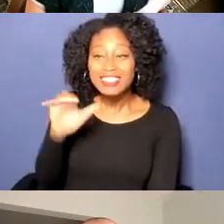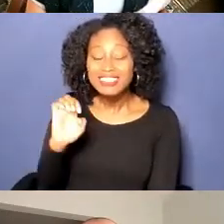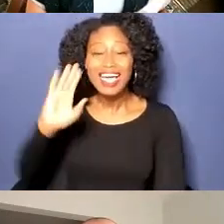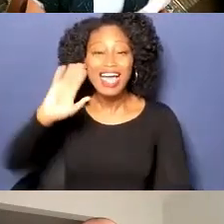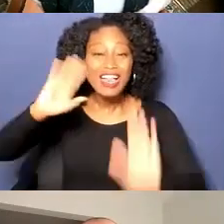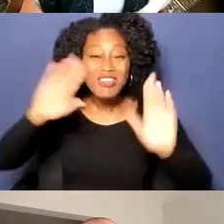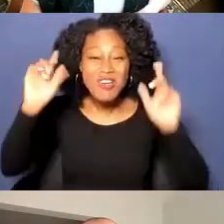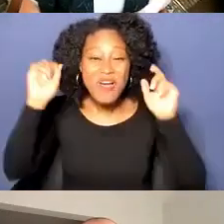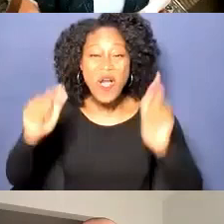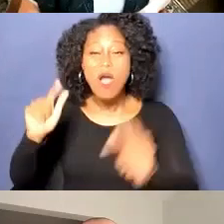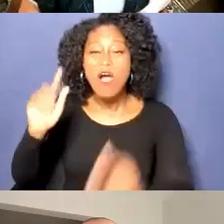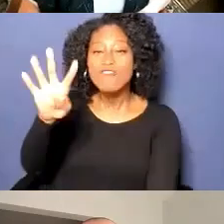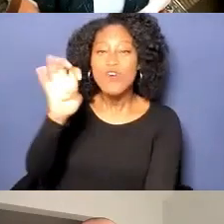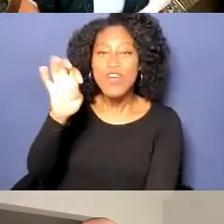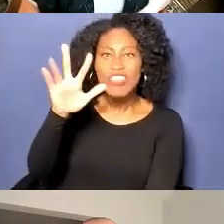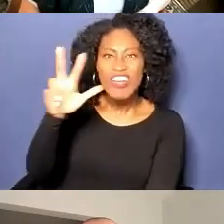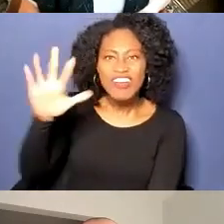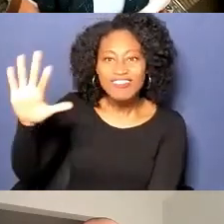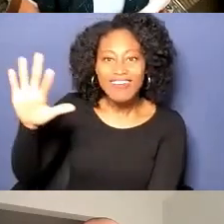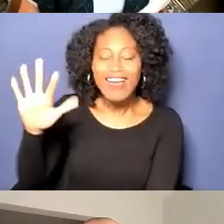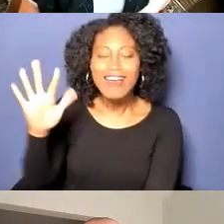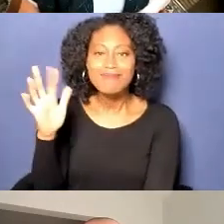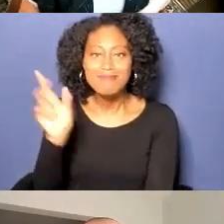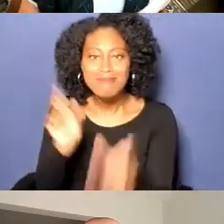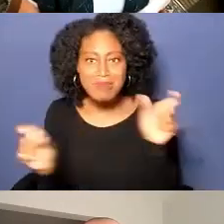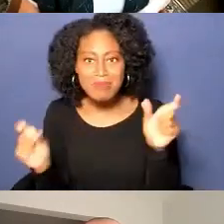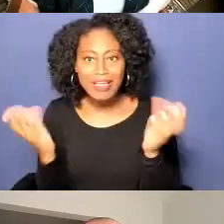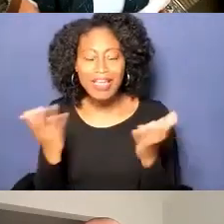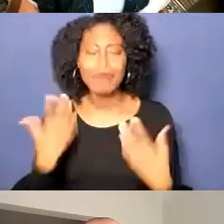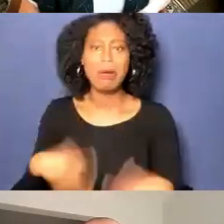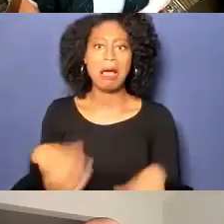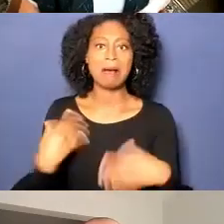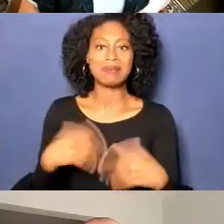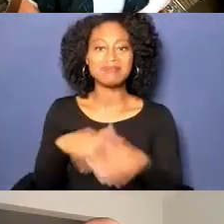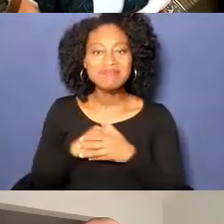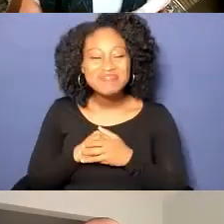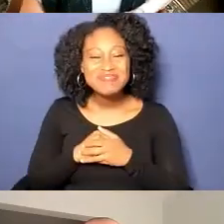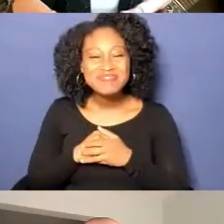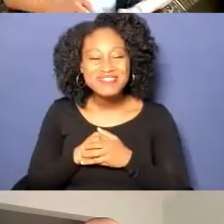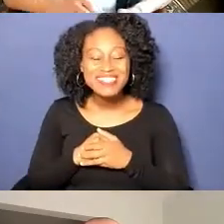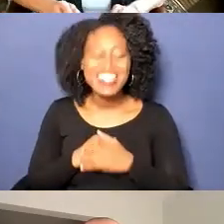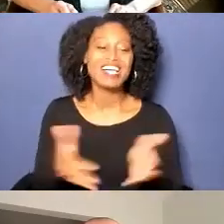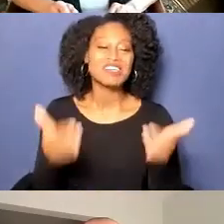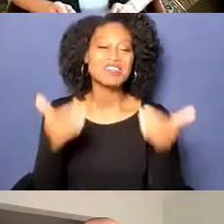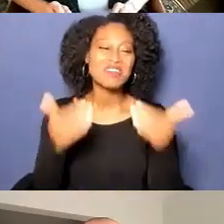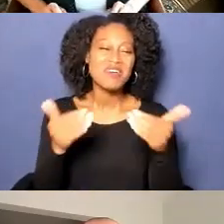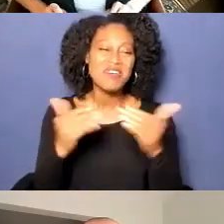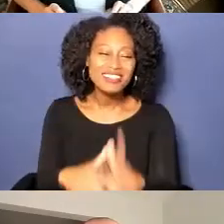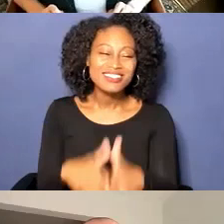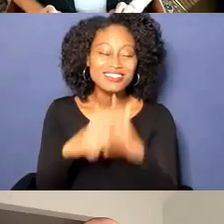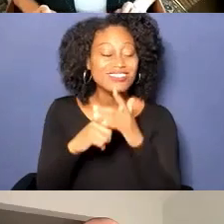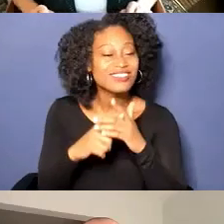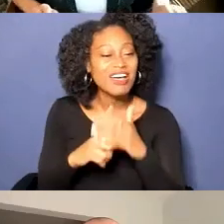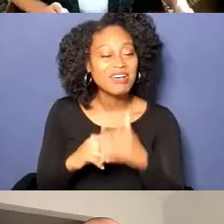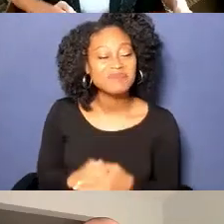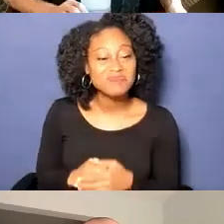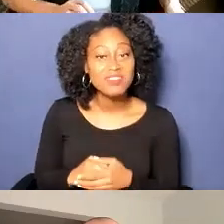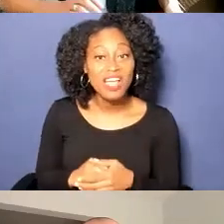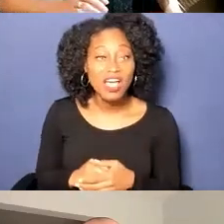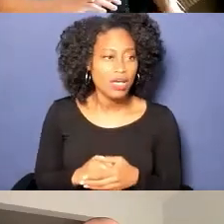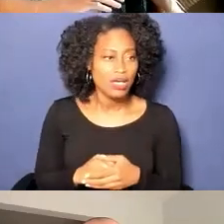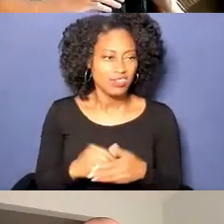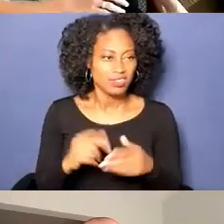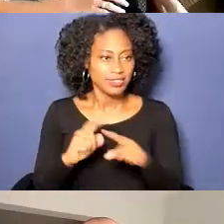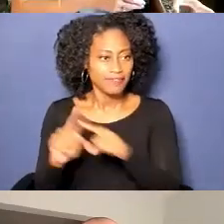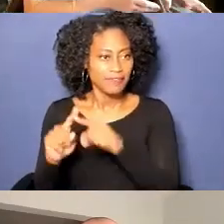all 435 of you. So let's start with what these topics